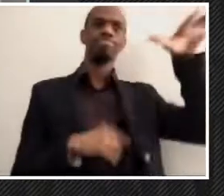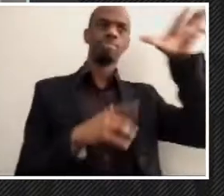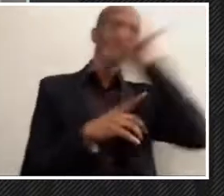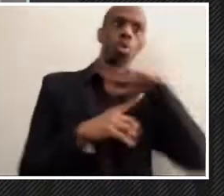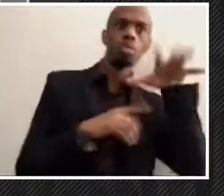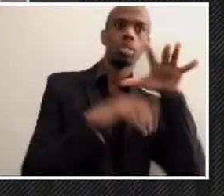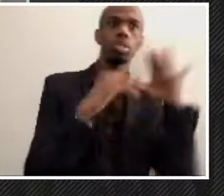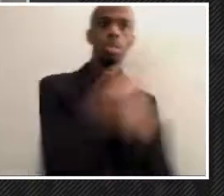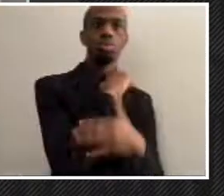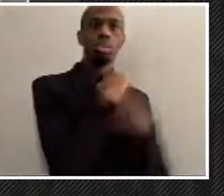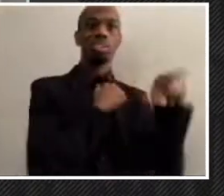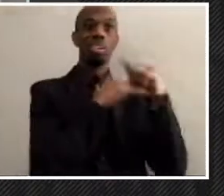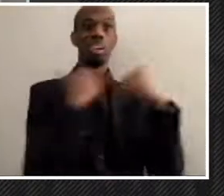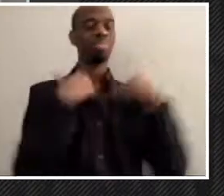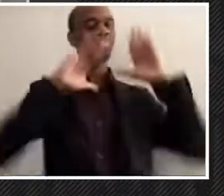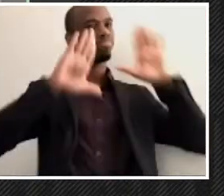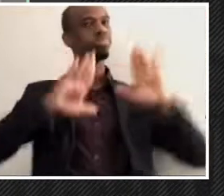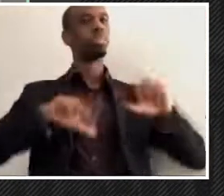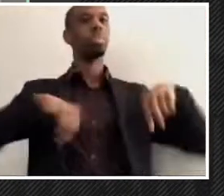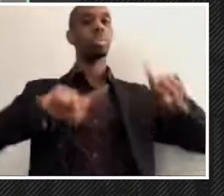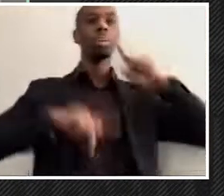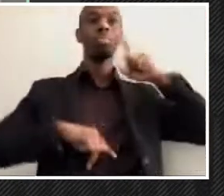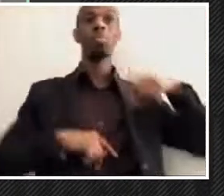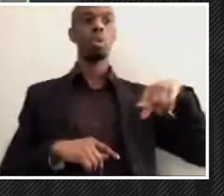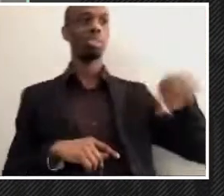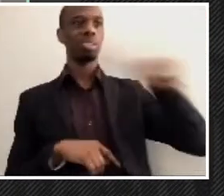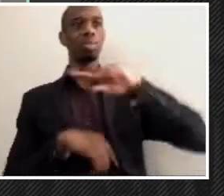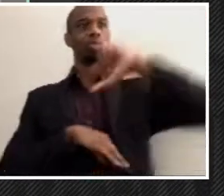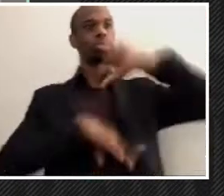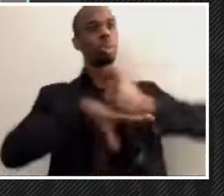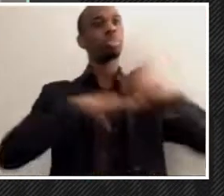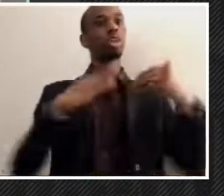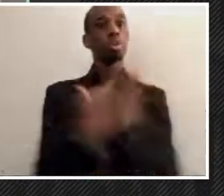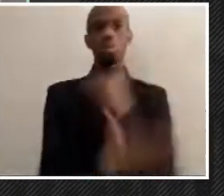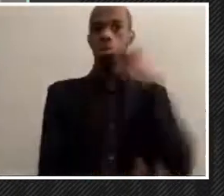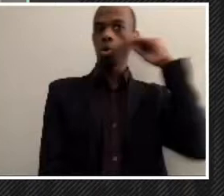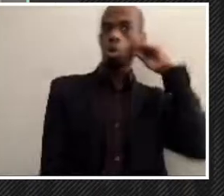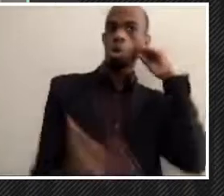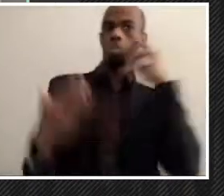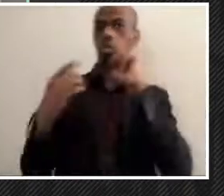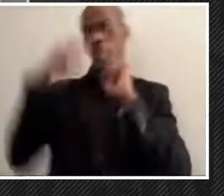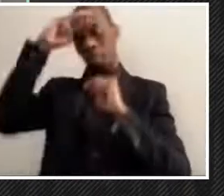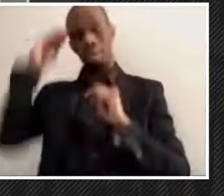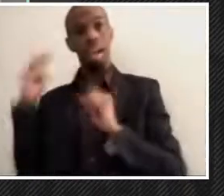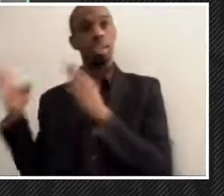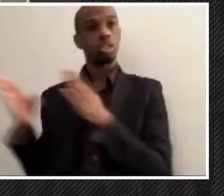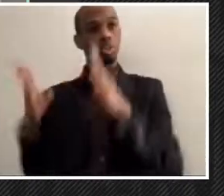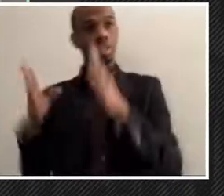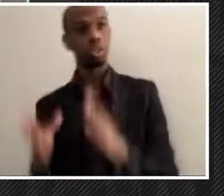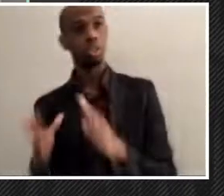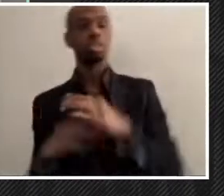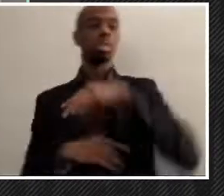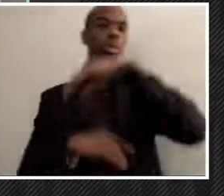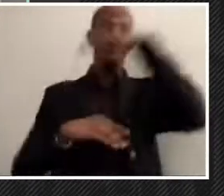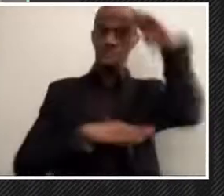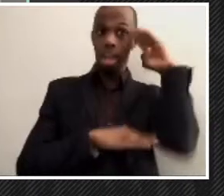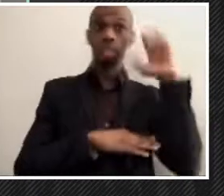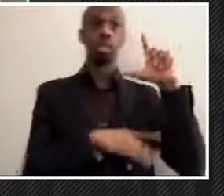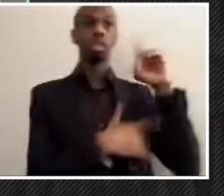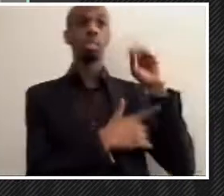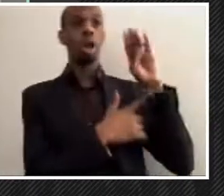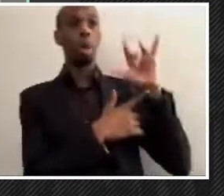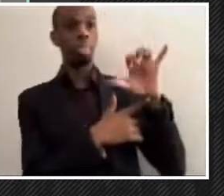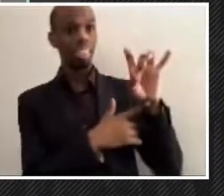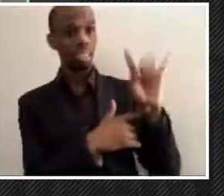for aspiring Black activists, aspiring Black strategists, aspiring Black lobbyists. Make sure your own house is in order to welcome